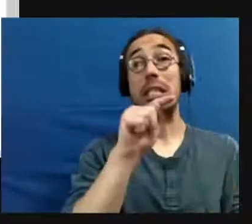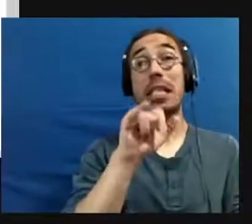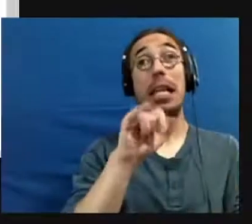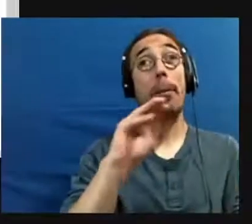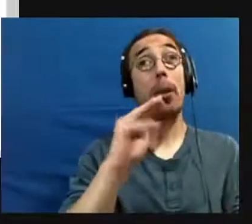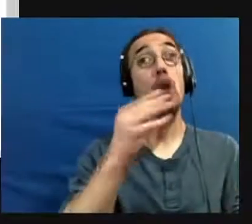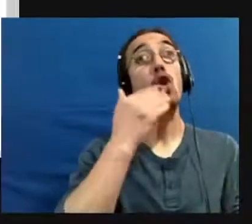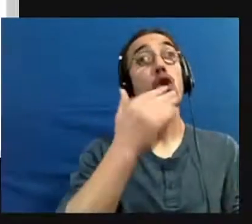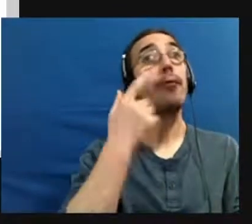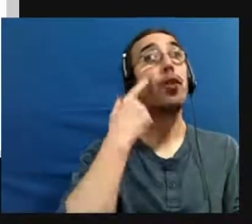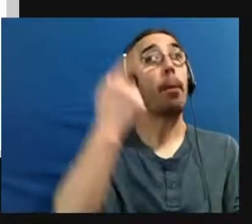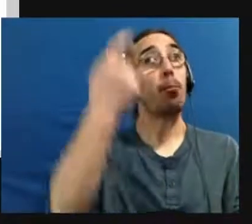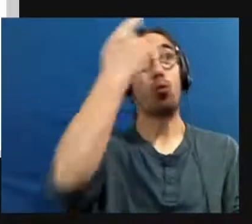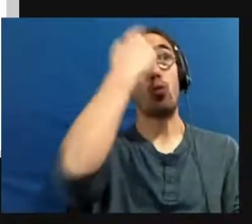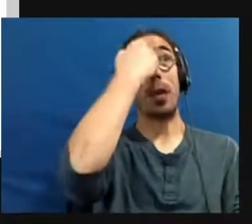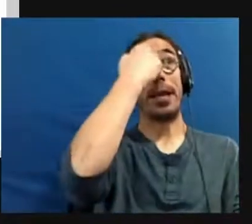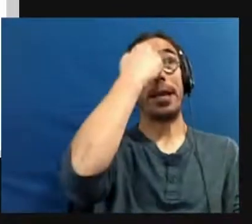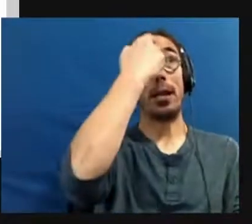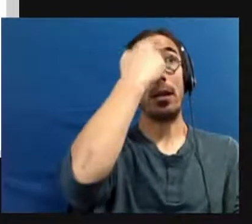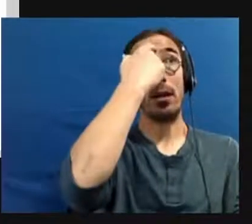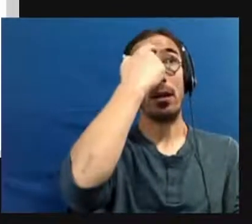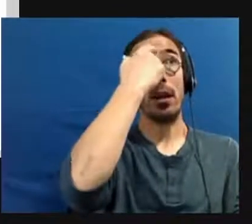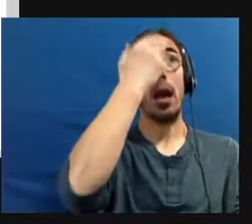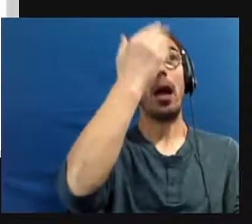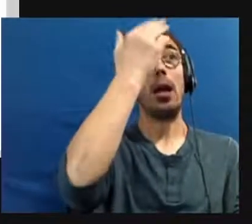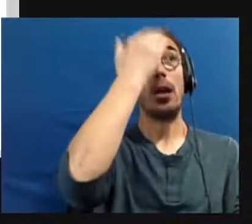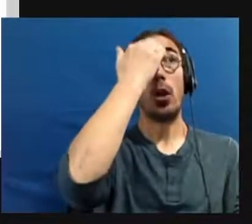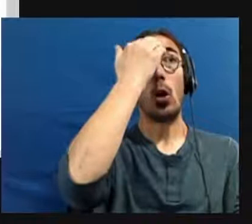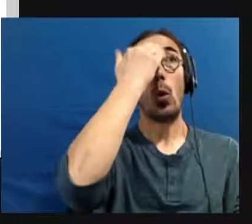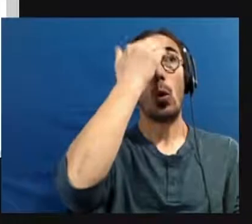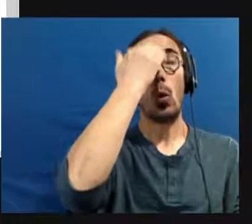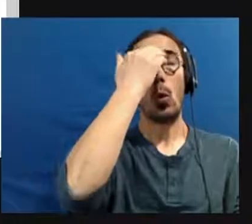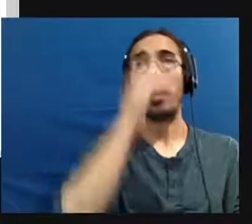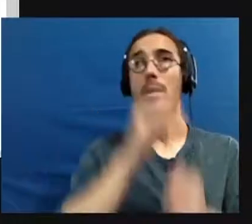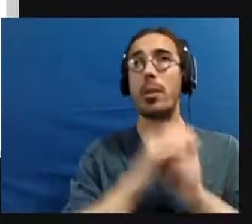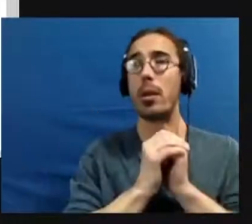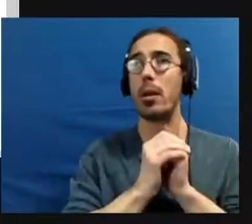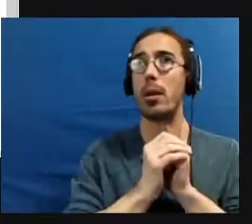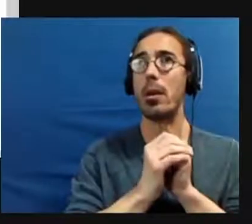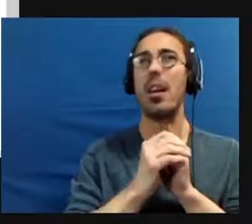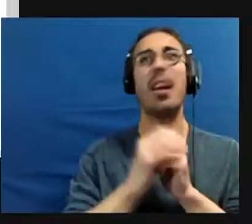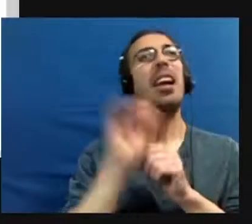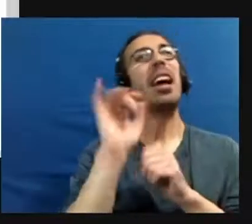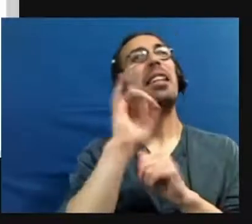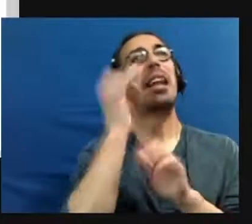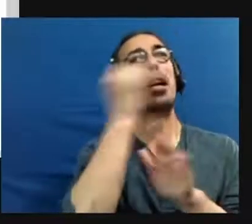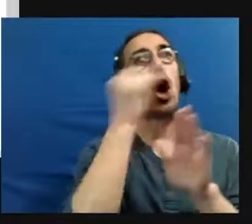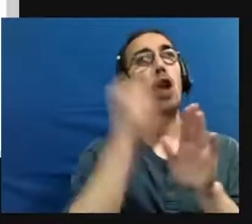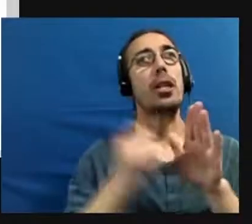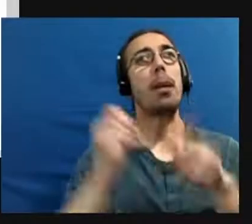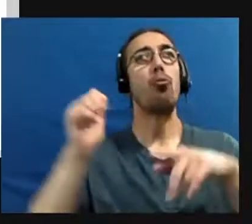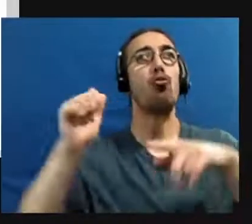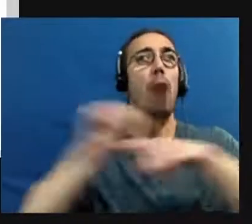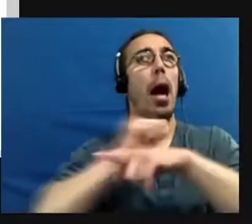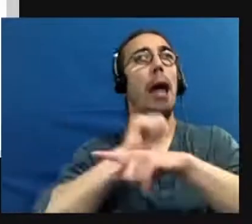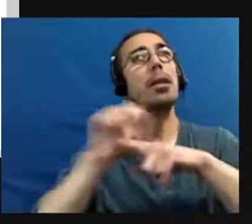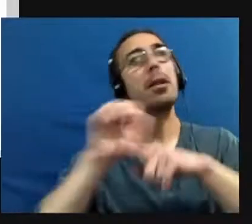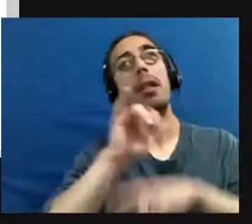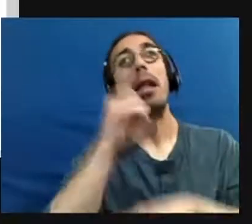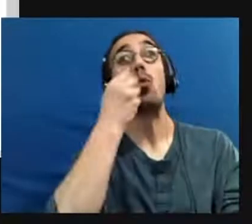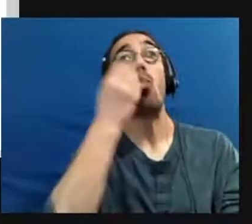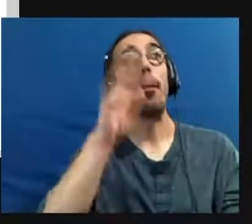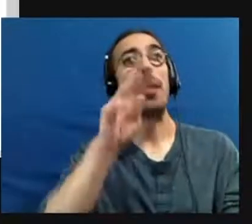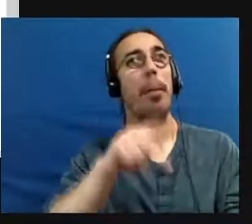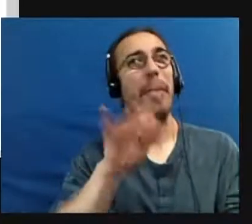comes from the like artistic practice of like warming up and that kind of thing. So I very